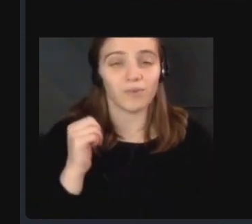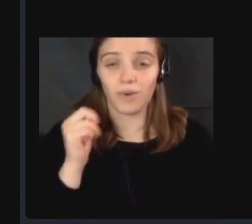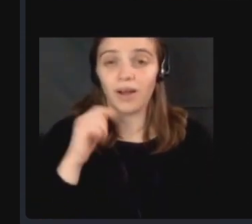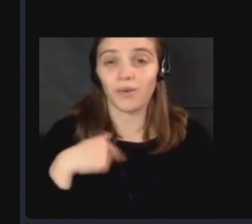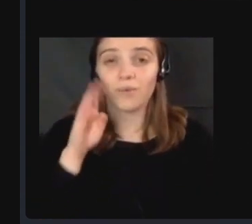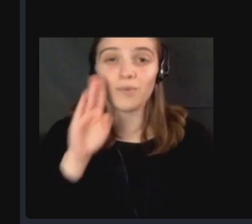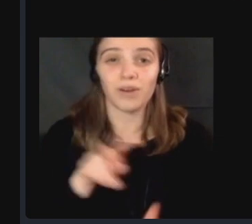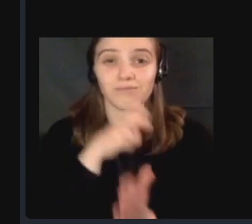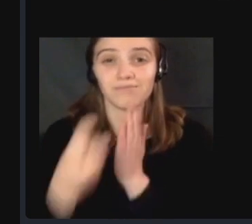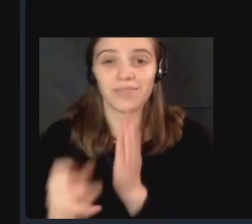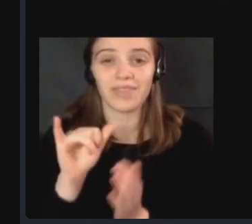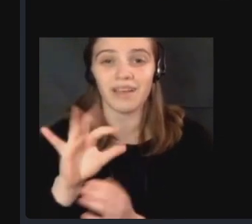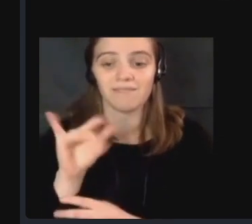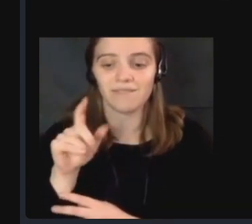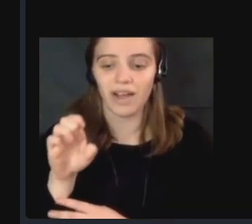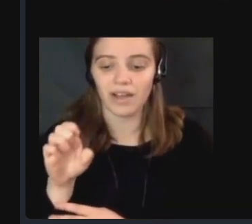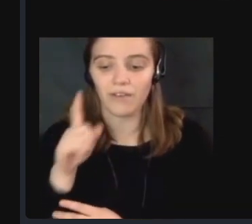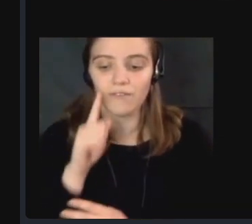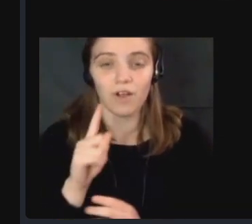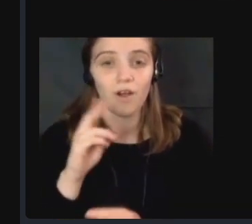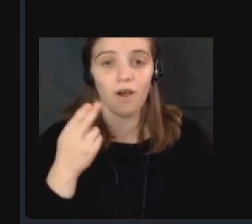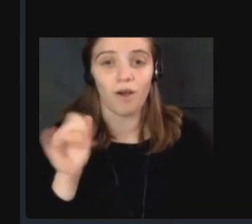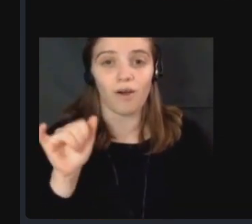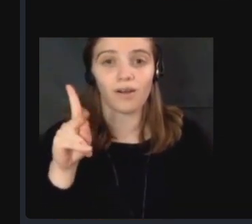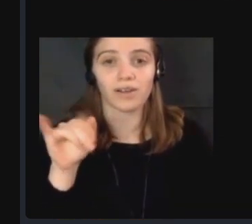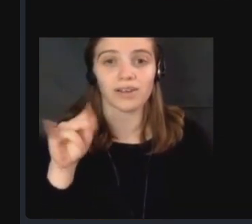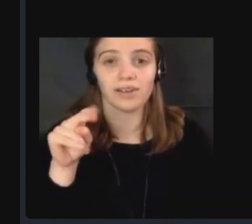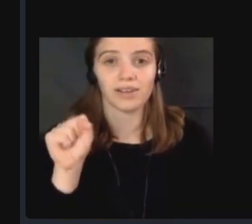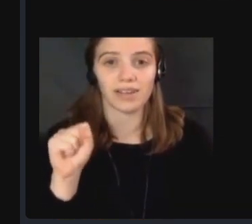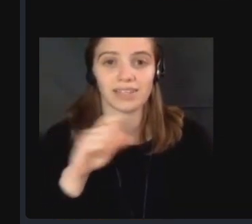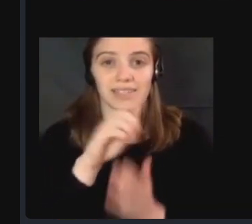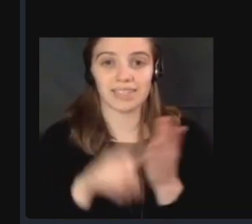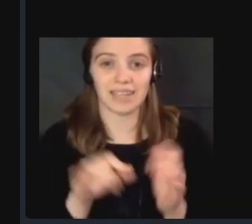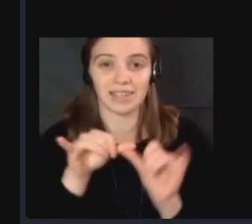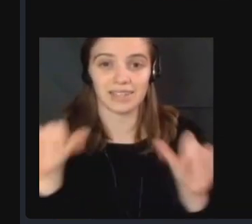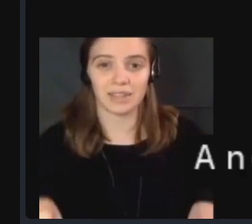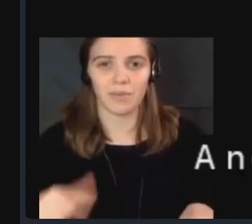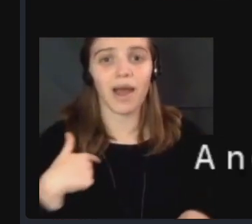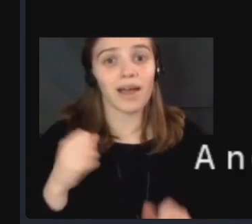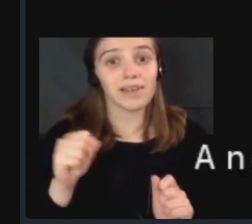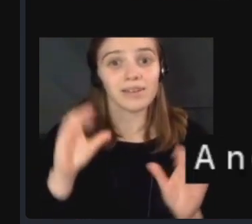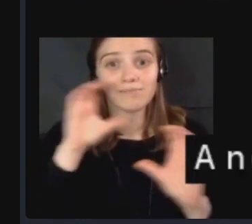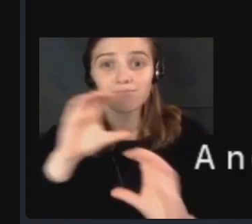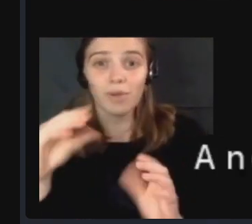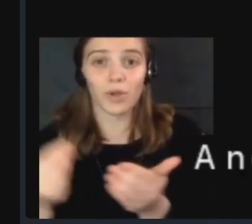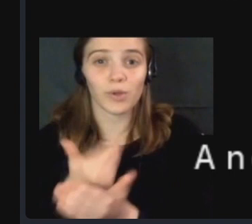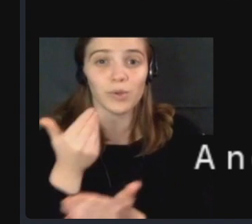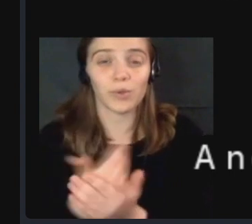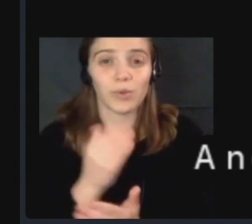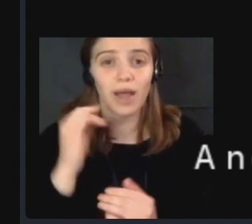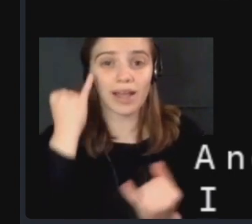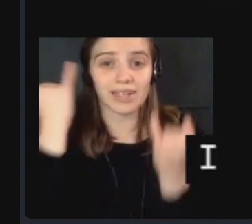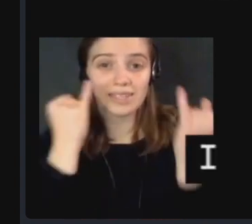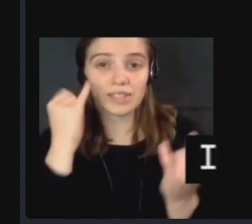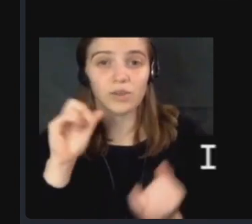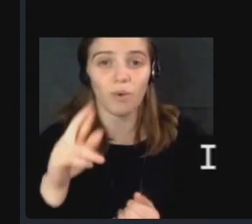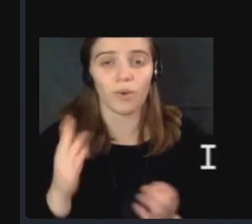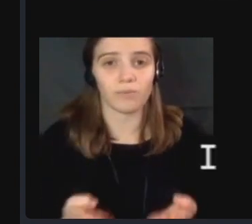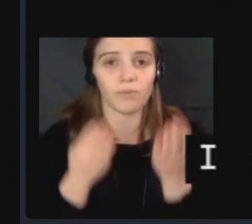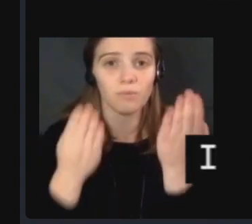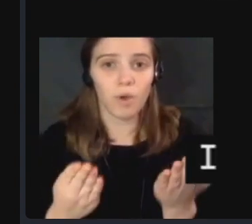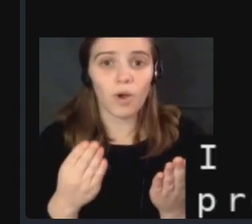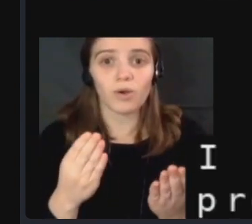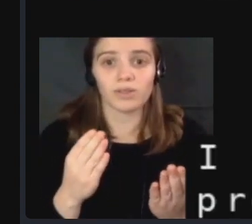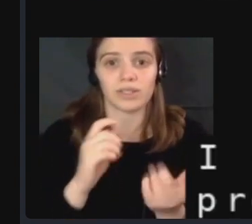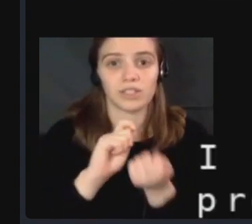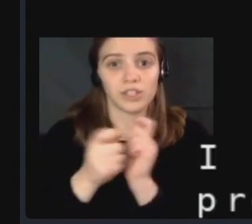Design System. And here you can On see, dirait mon travail sur system. Tellington, les I gars. can explore new ideas, or I can propose some changes by creating a branch of this